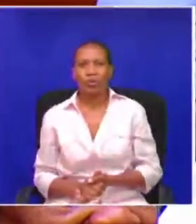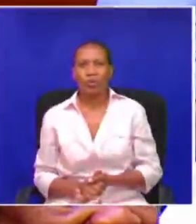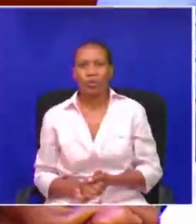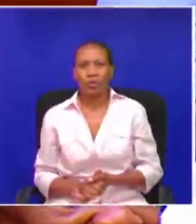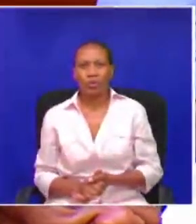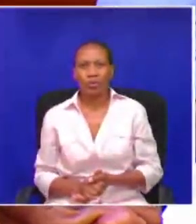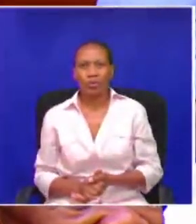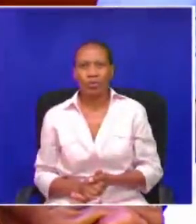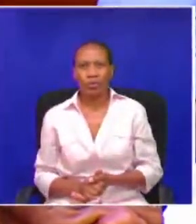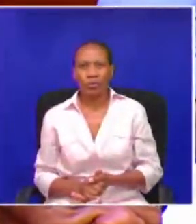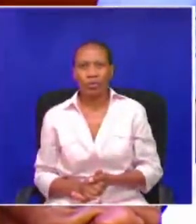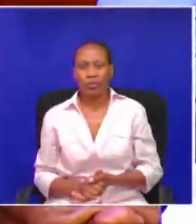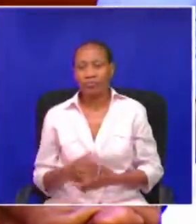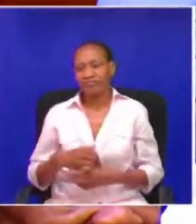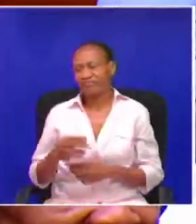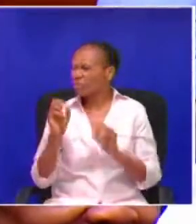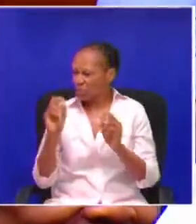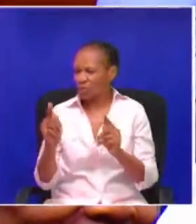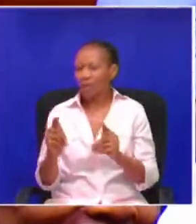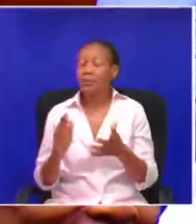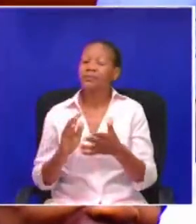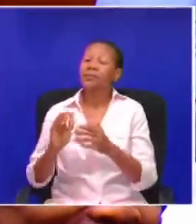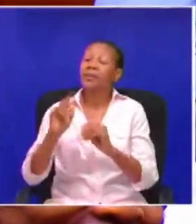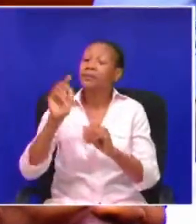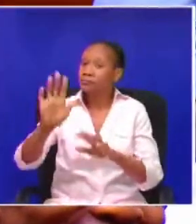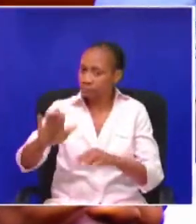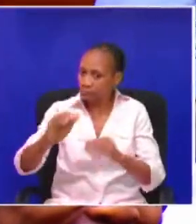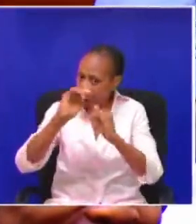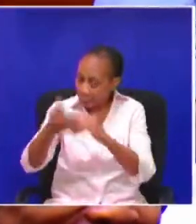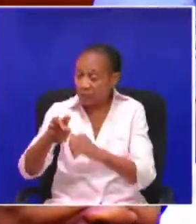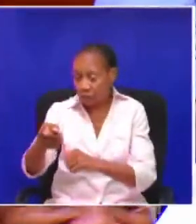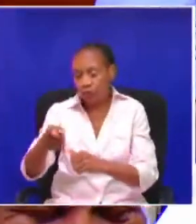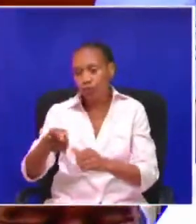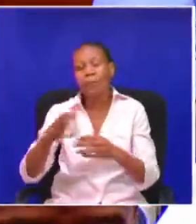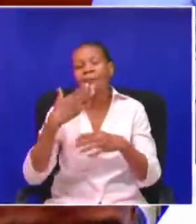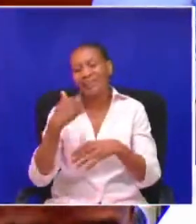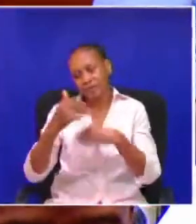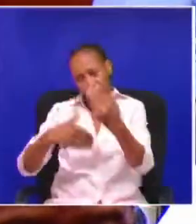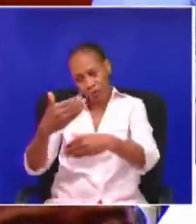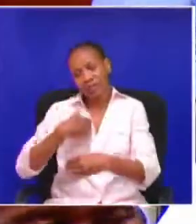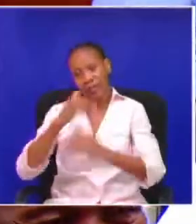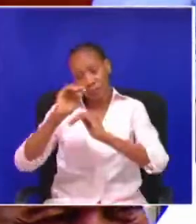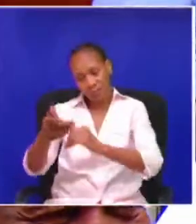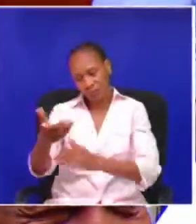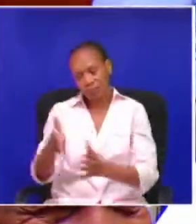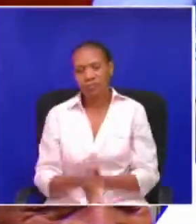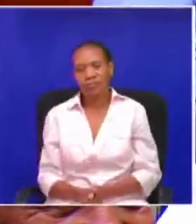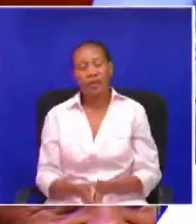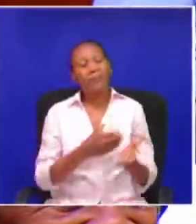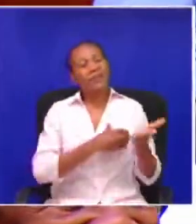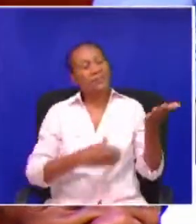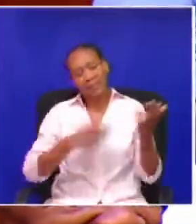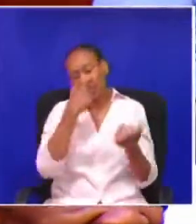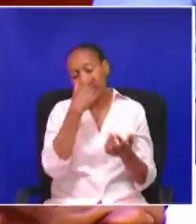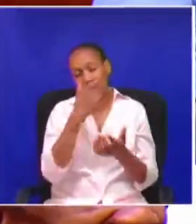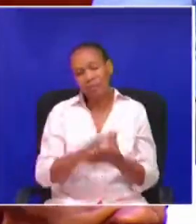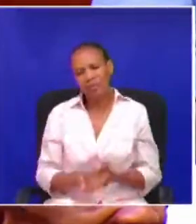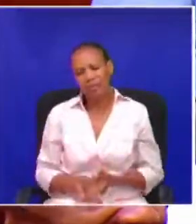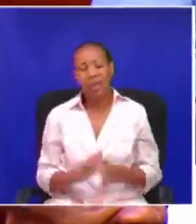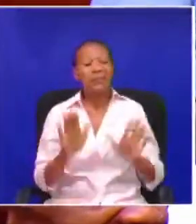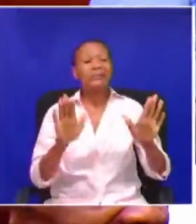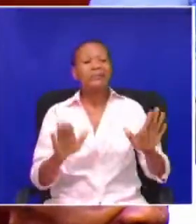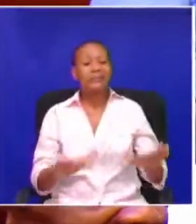It's okay, I know it must be difficult to be in opposition. I'm protecting you, Honorable Hassan. Can you please proceed? You. President Ramaphosa, stability